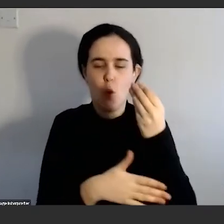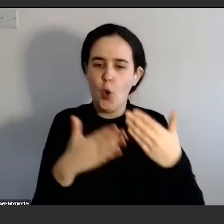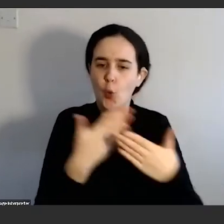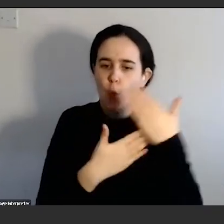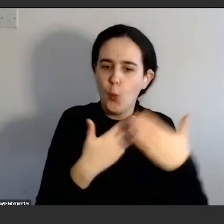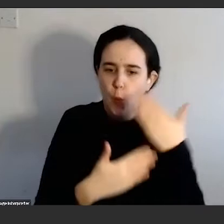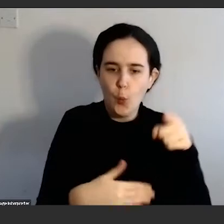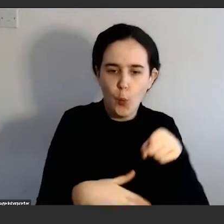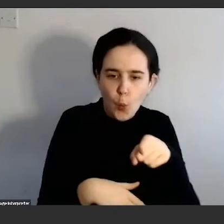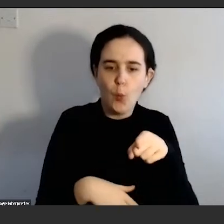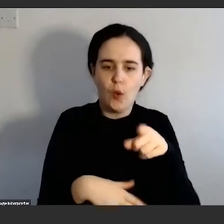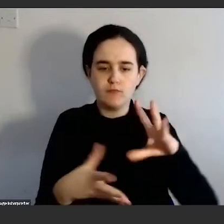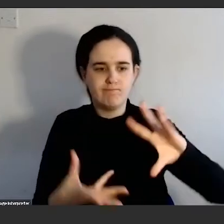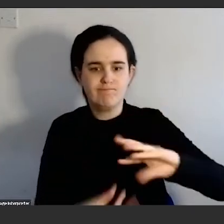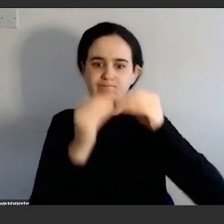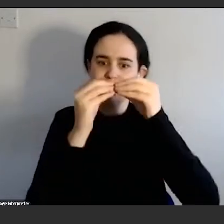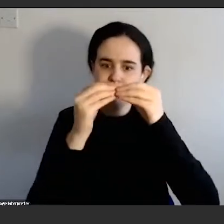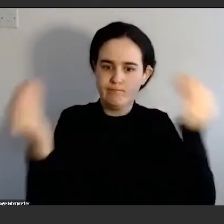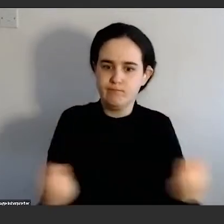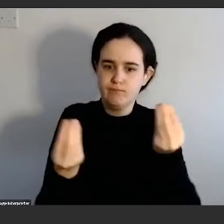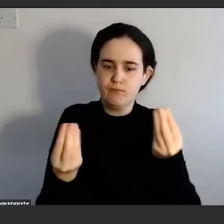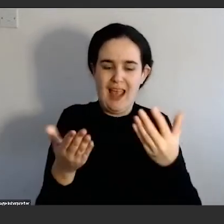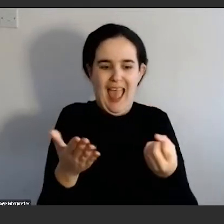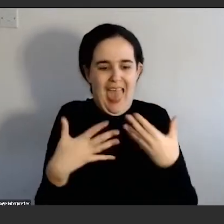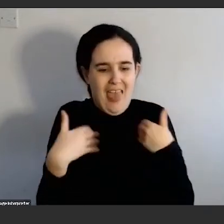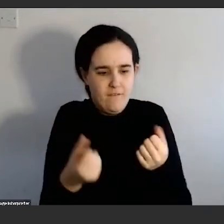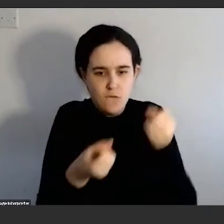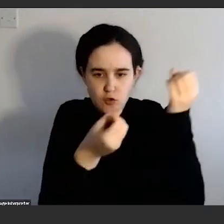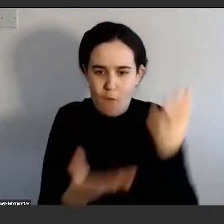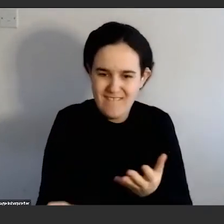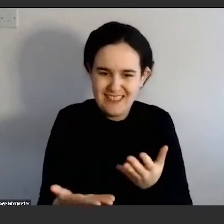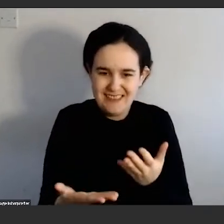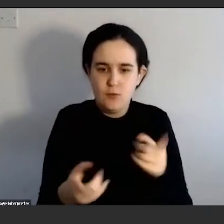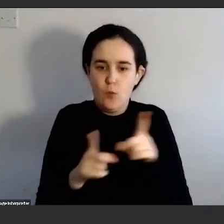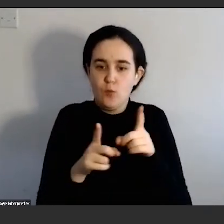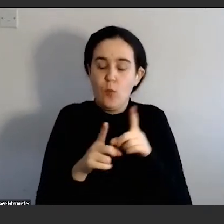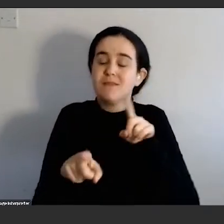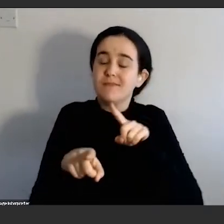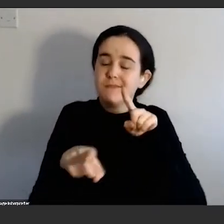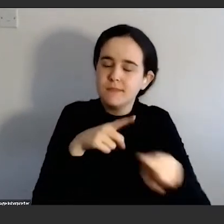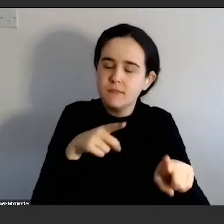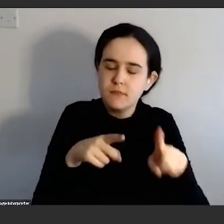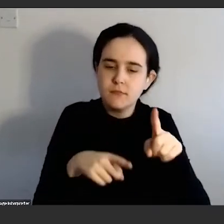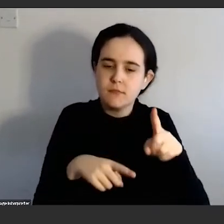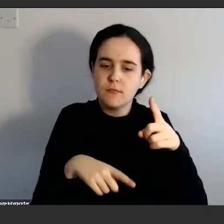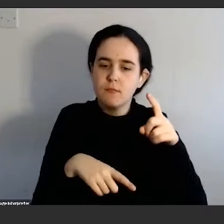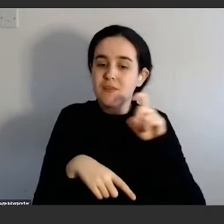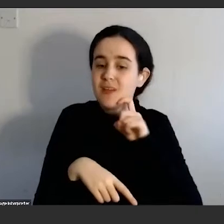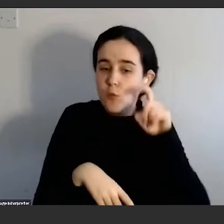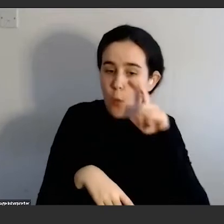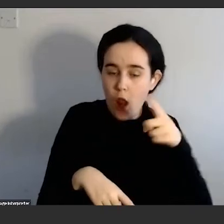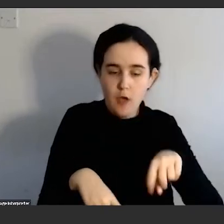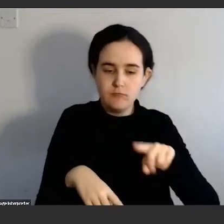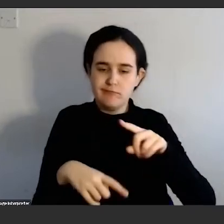reproductive health services, which are part of the intimacy of life and the right of someone with a disability, as well